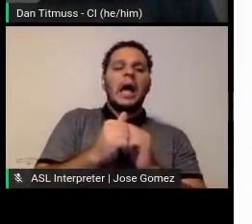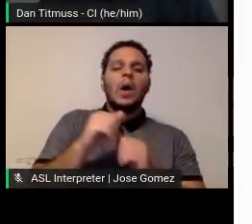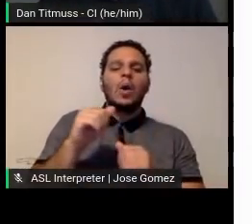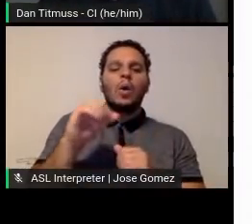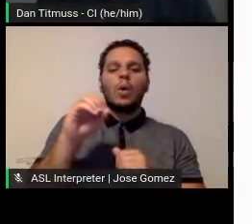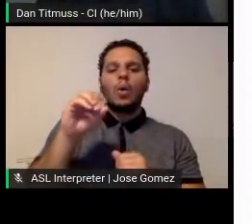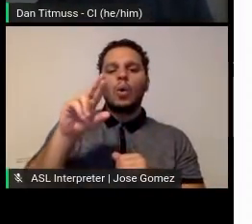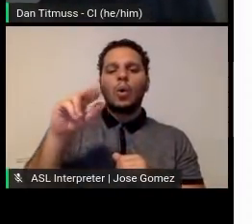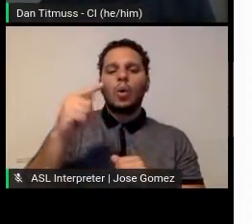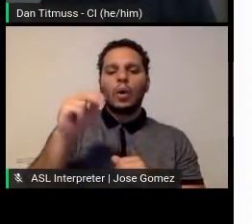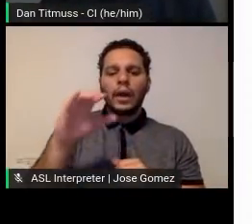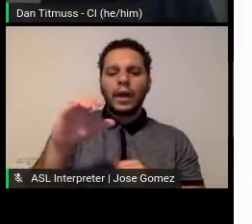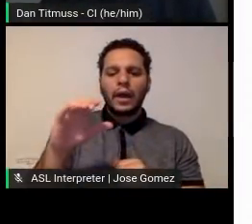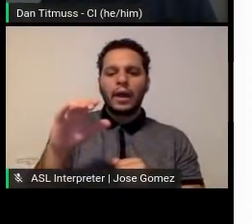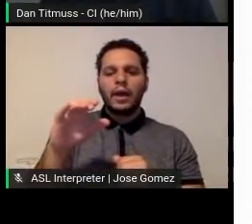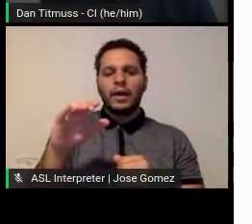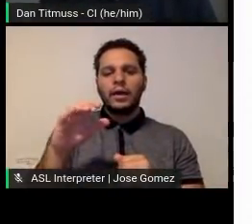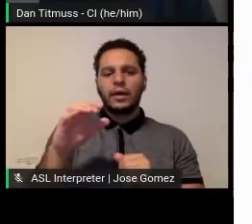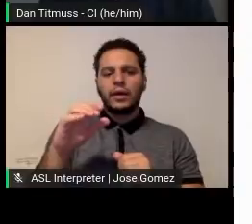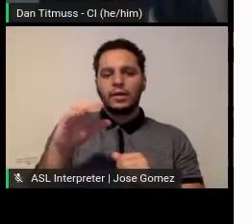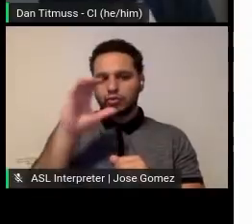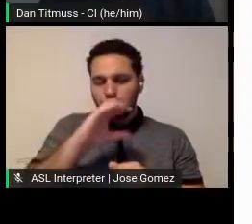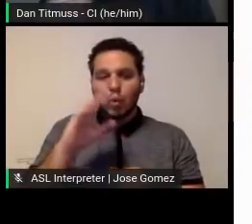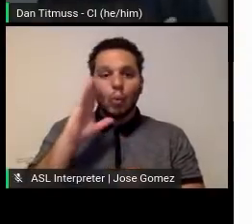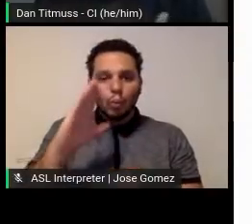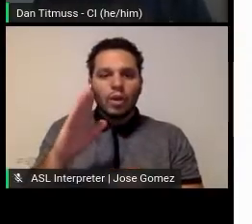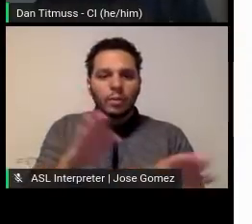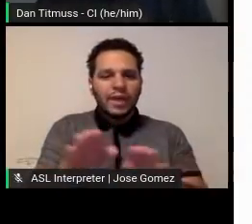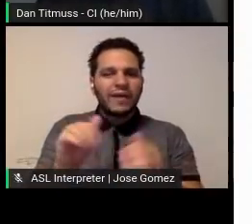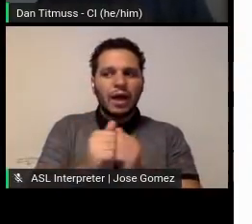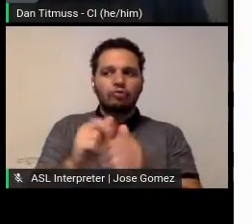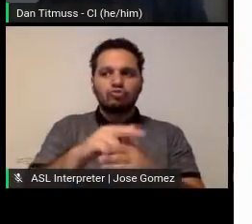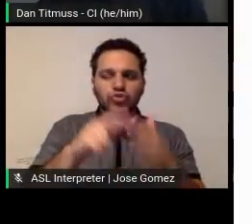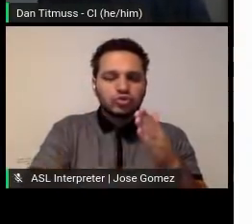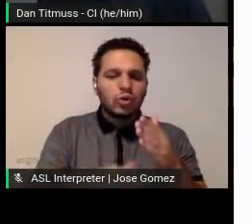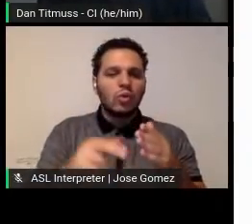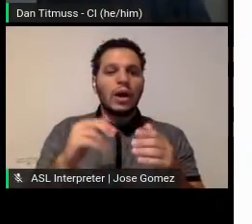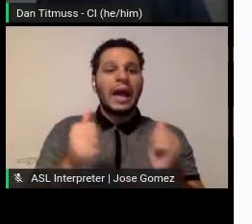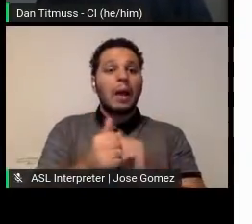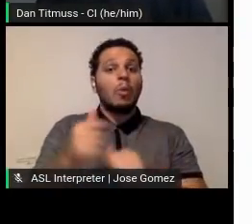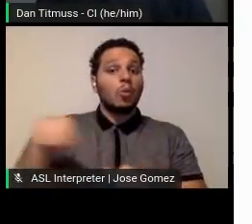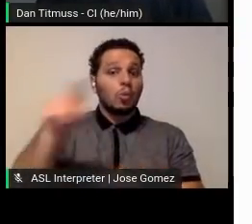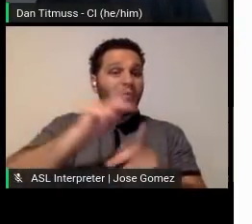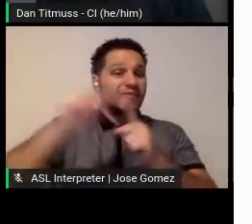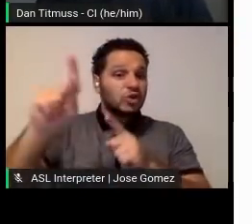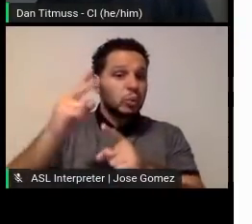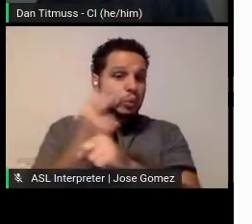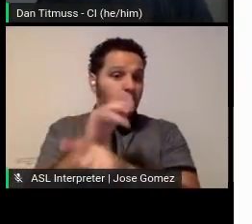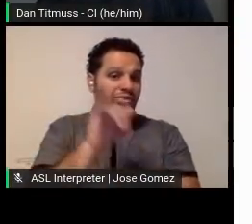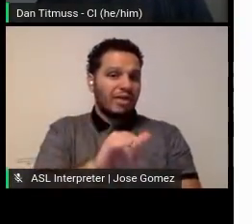will behave, and a lot of search engine optimization professionals use this.